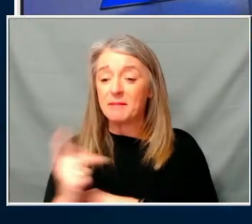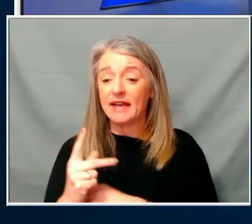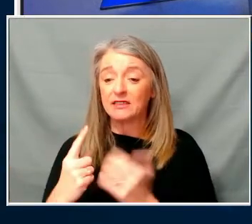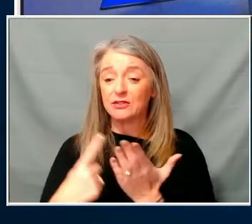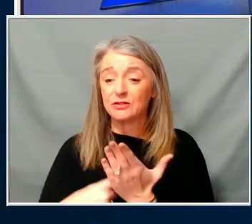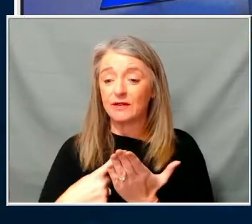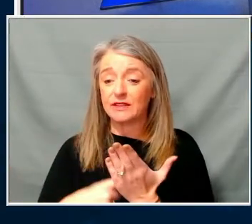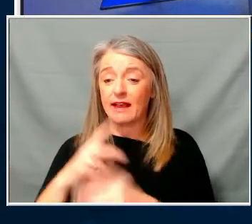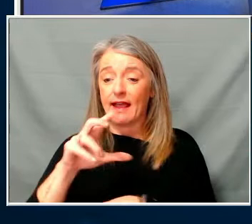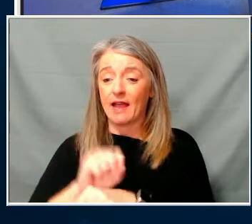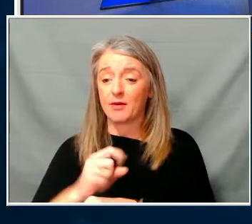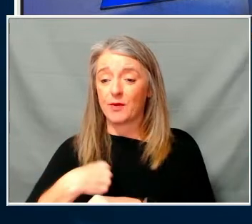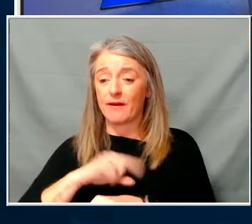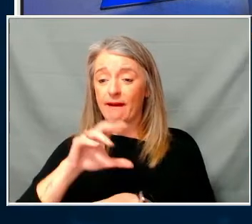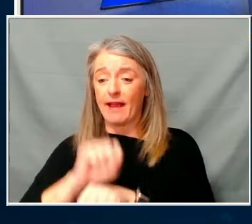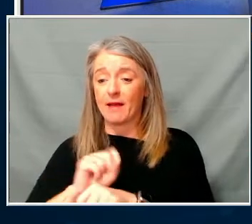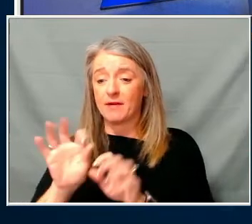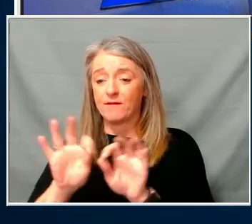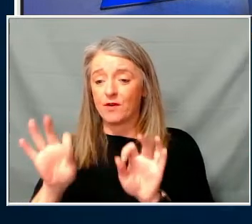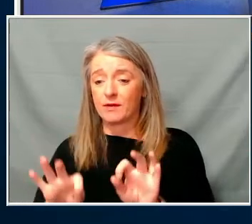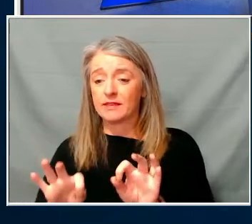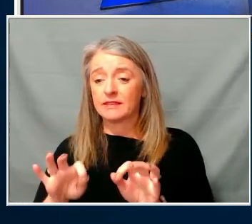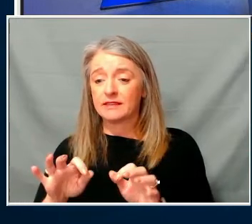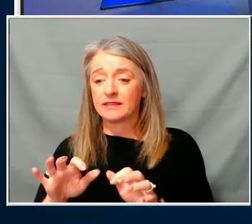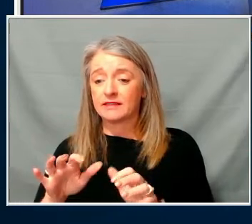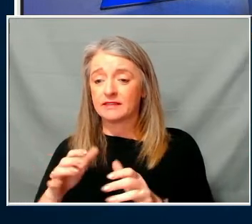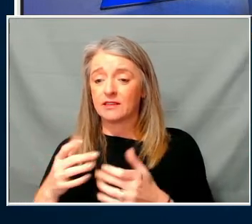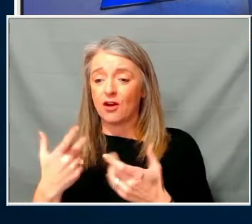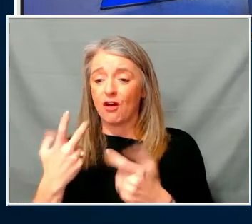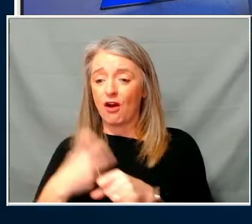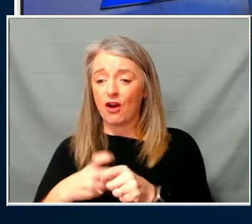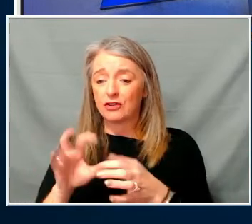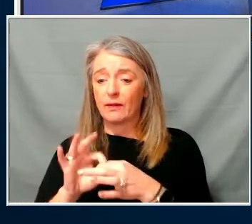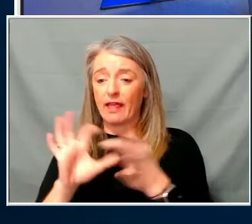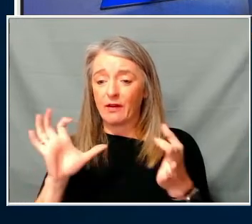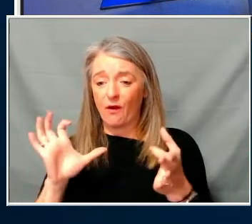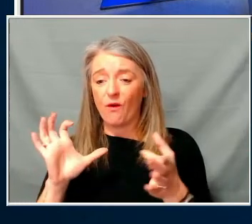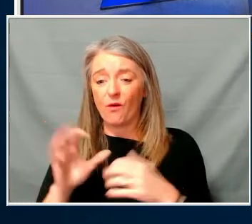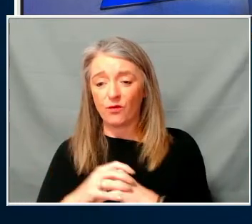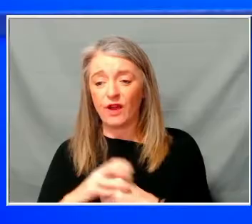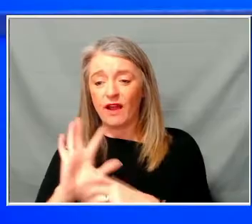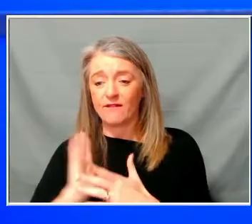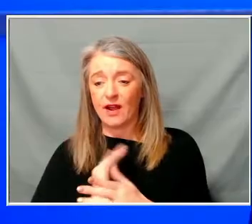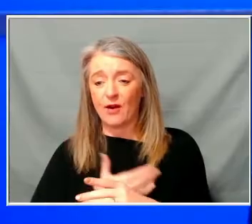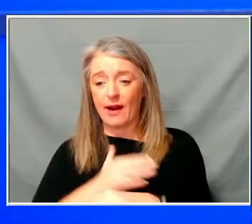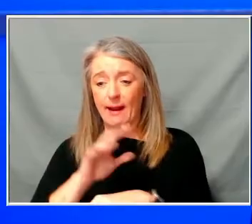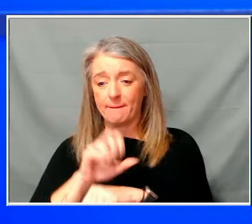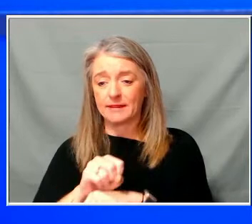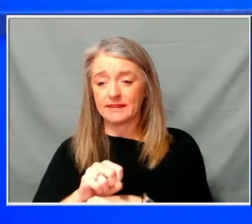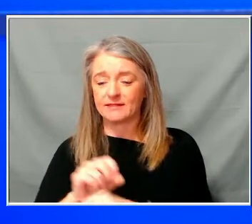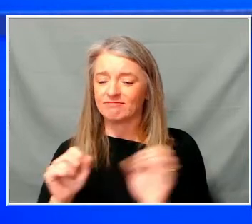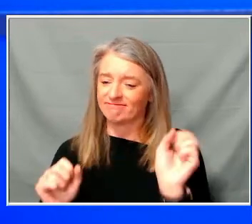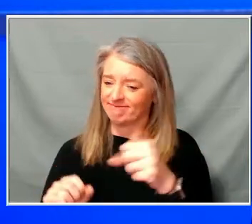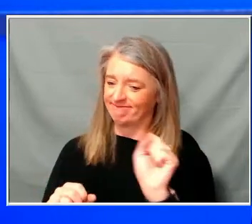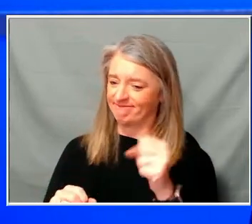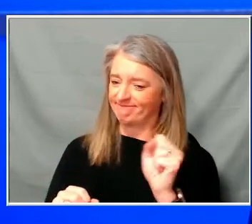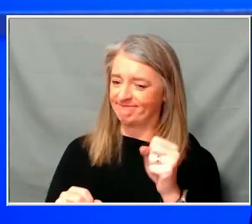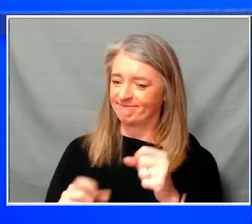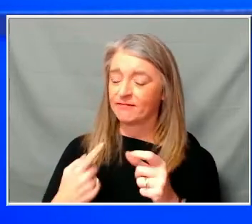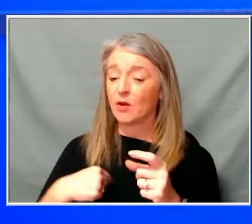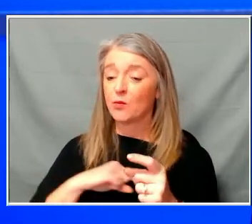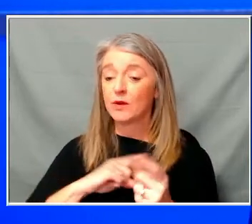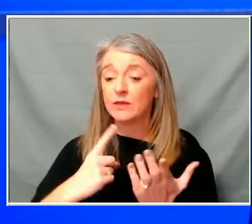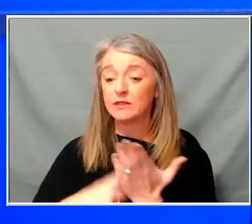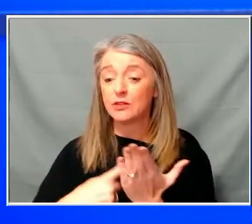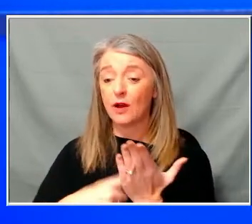We're very habit forming, and that's just the part of it. It's hard to let go of that. Yeah. And the thing is, when we talk about something